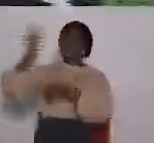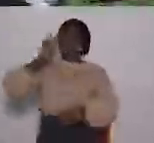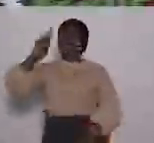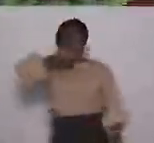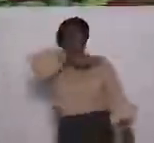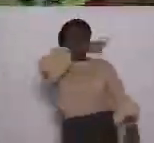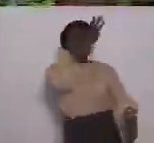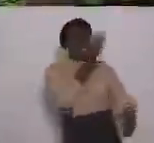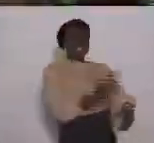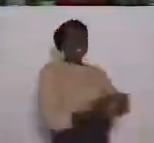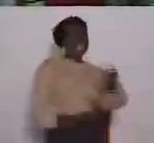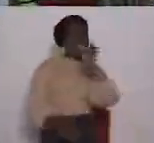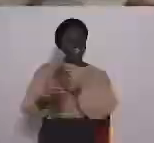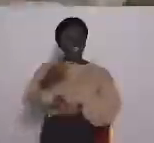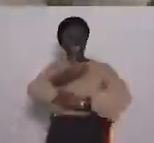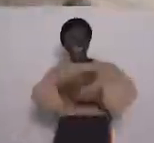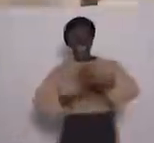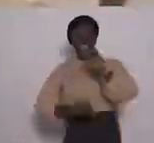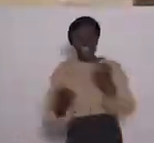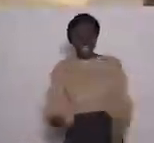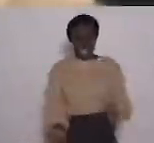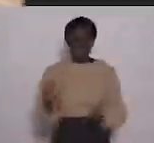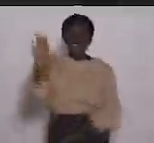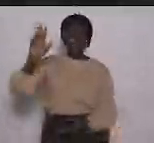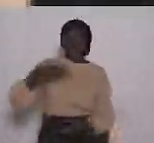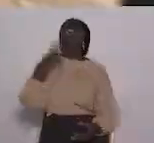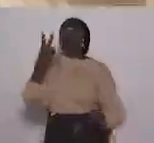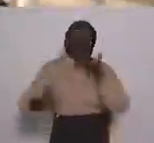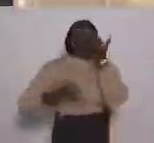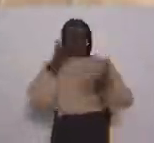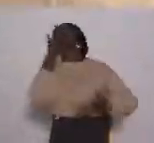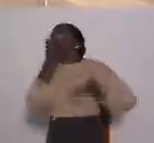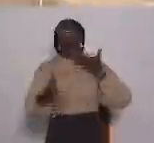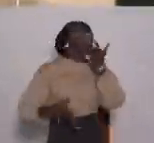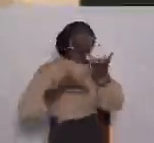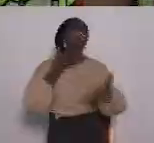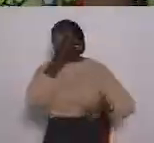somebody your voice and